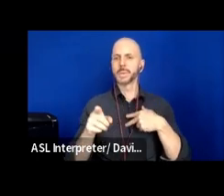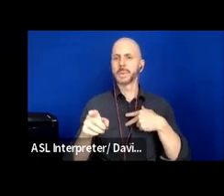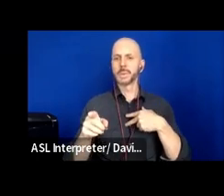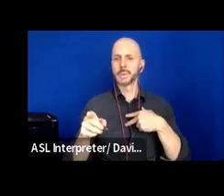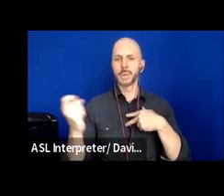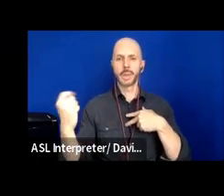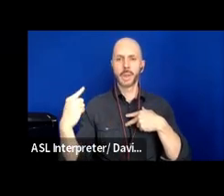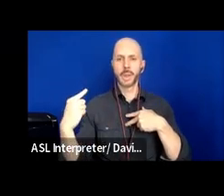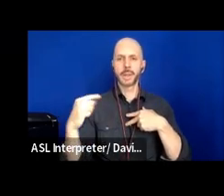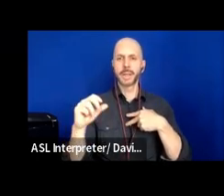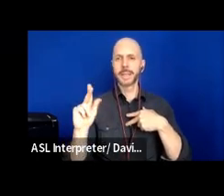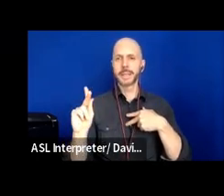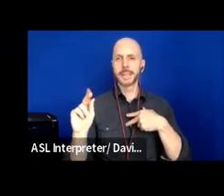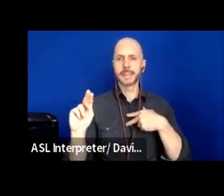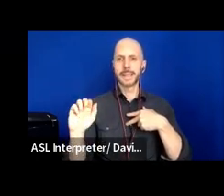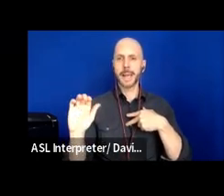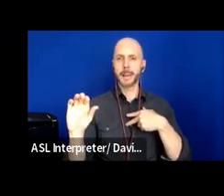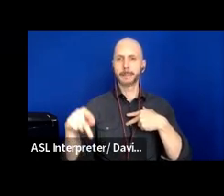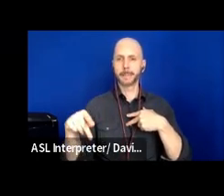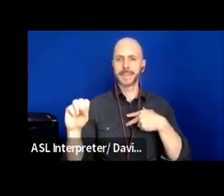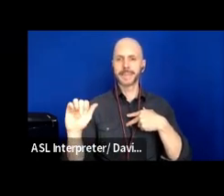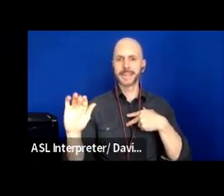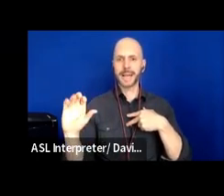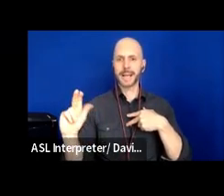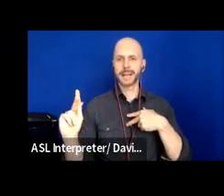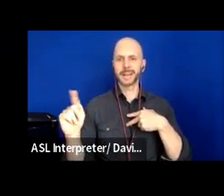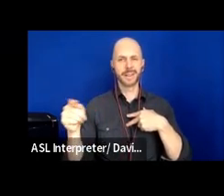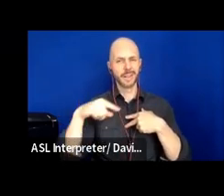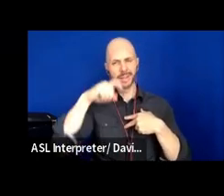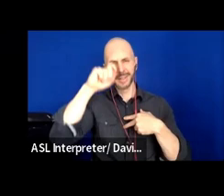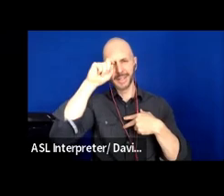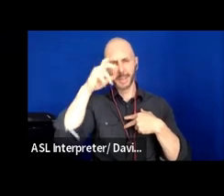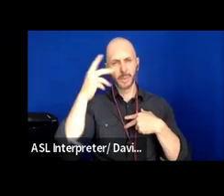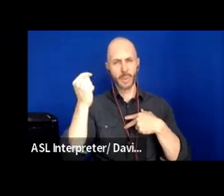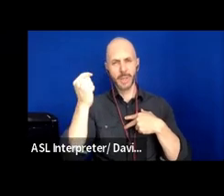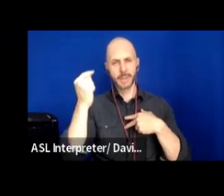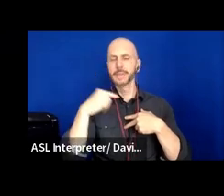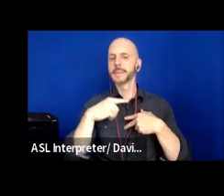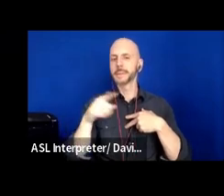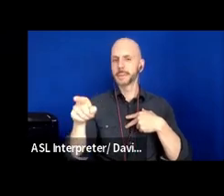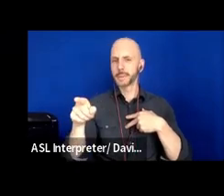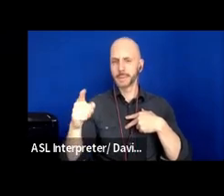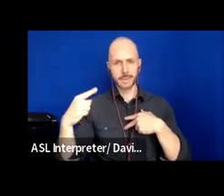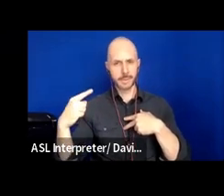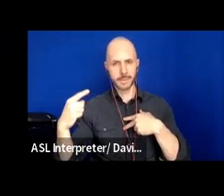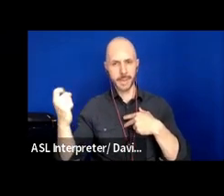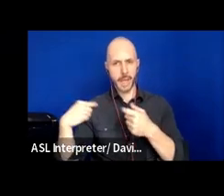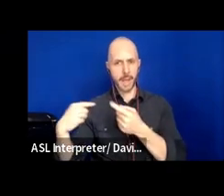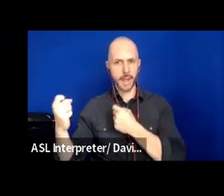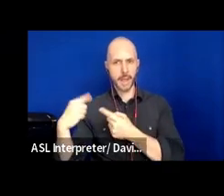we'll probably resend it again, or we might notice that it was sent out in the package for folks.